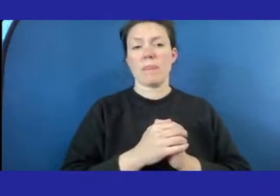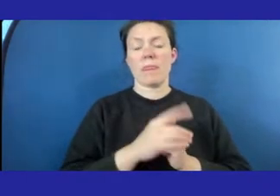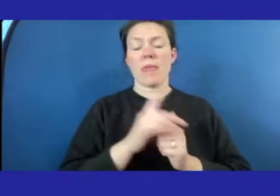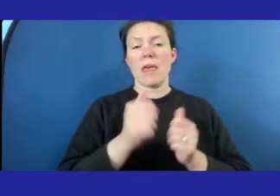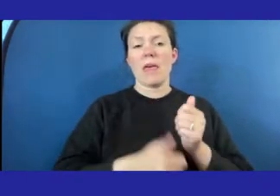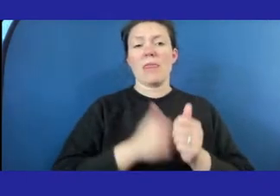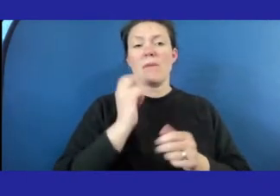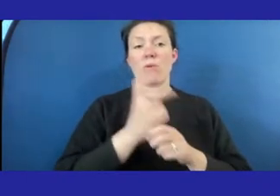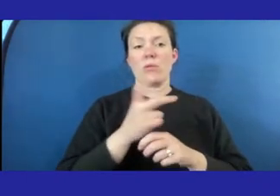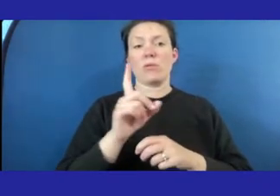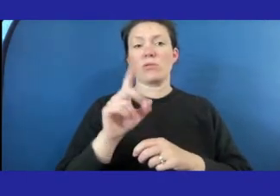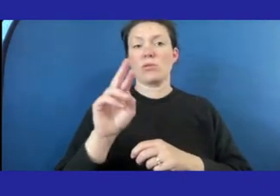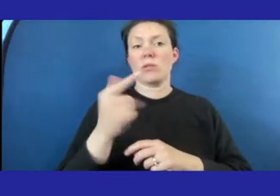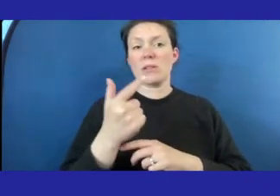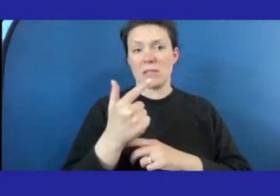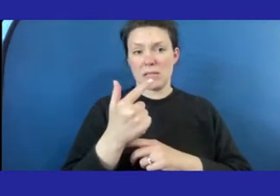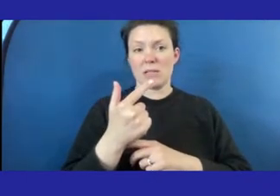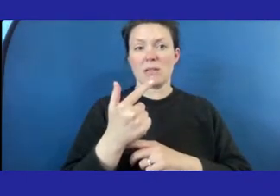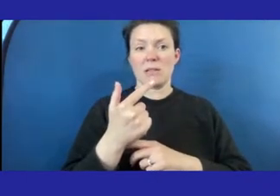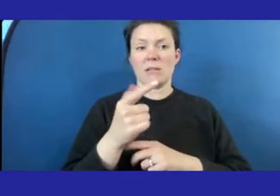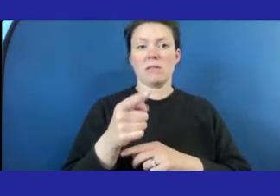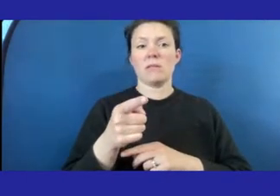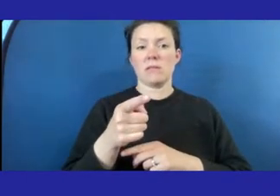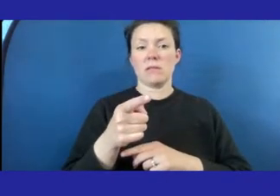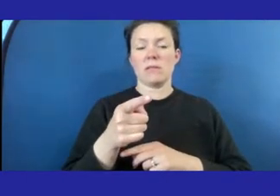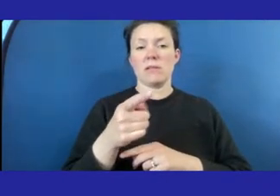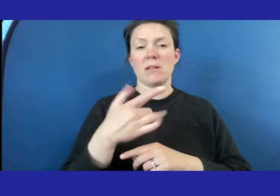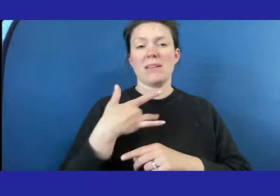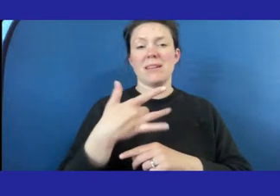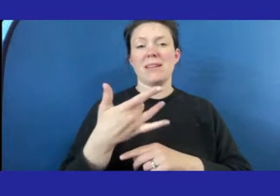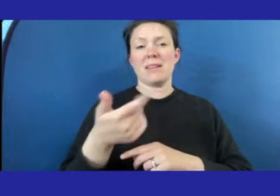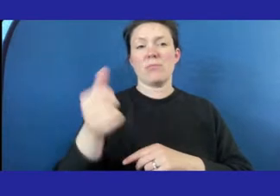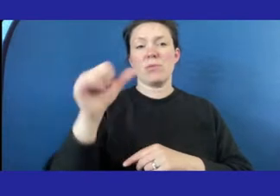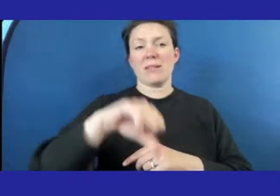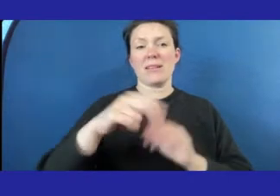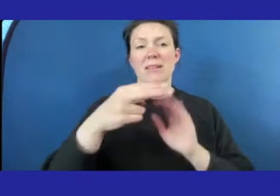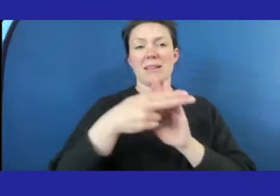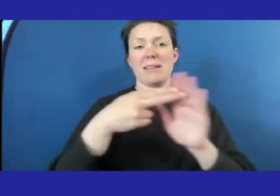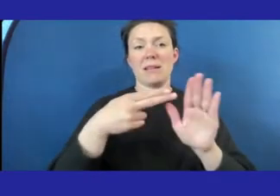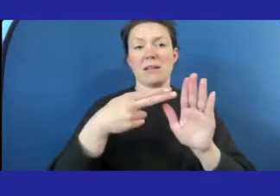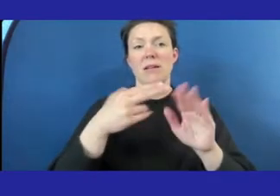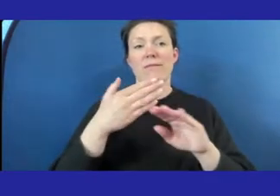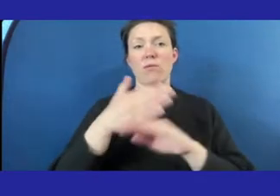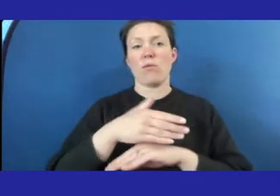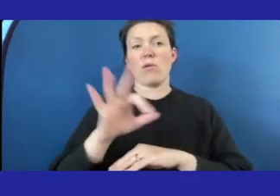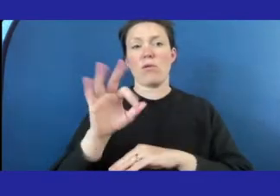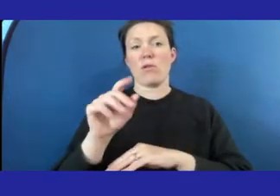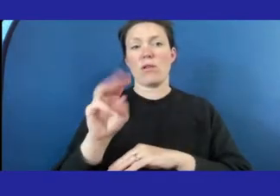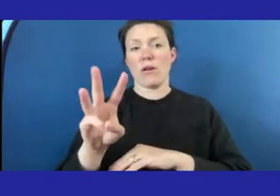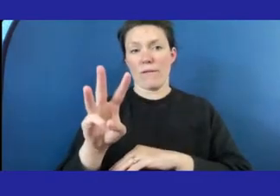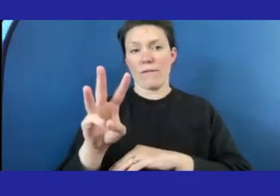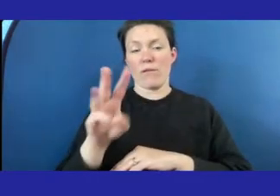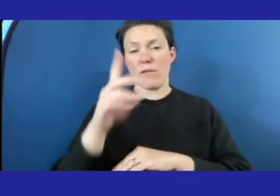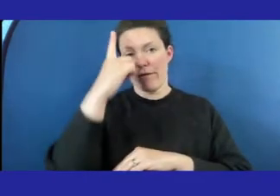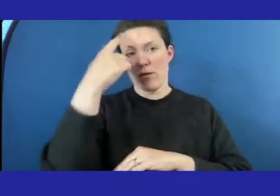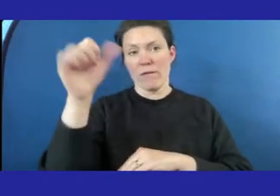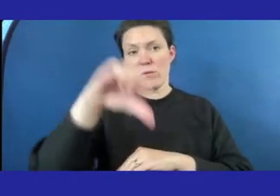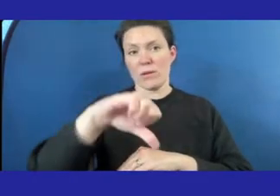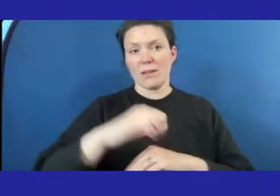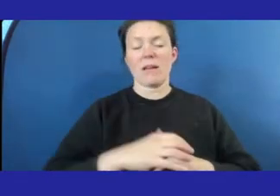difficult DRGs, commonly denied diagnosis, and overflow of denials.